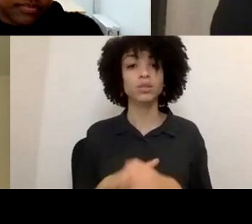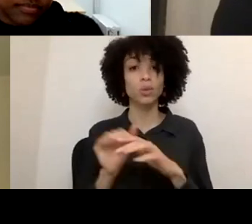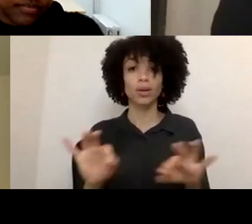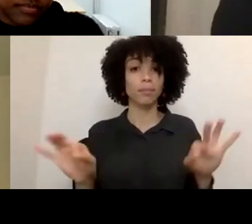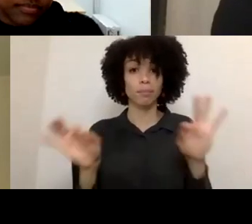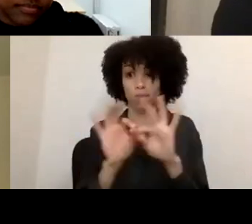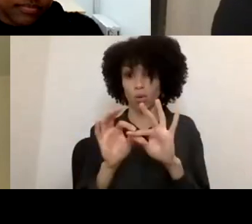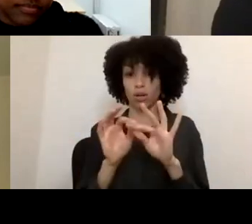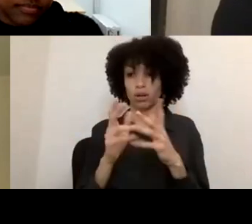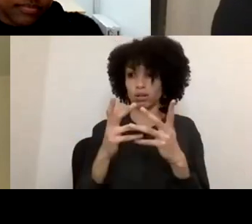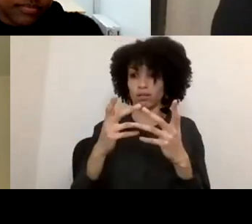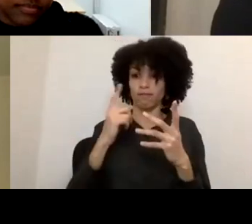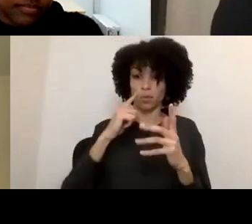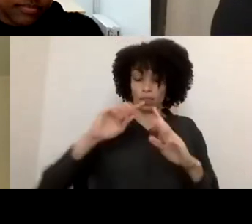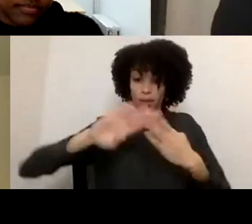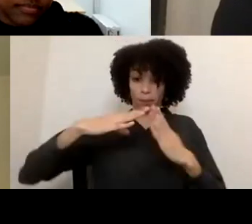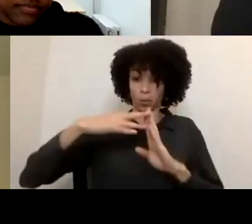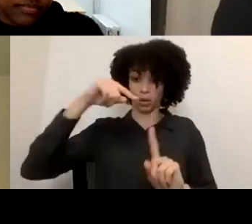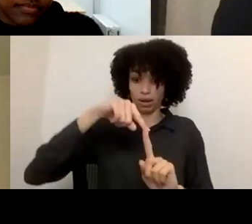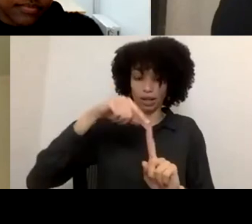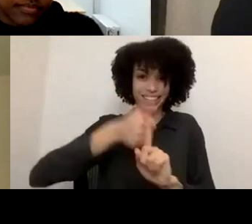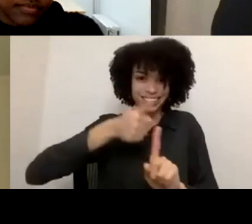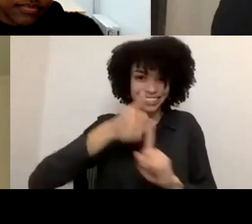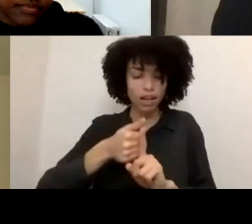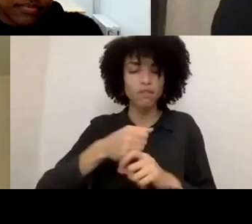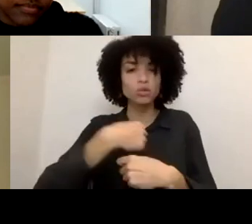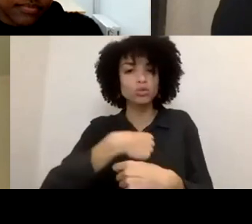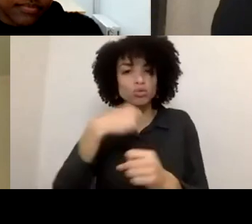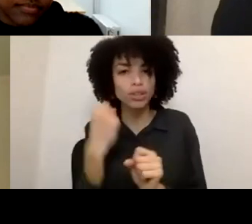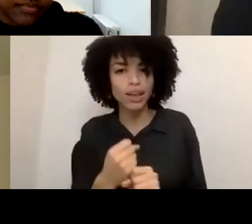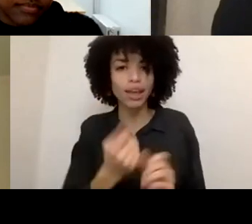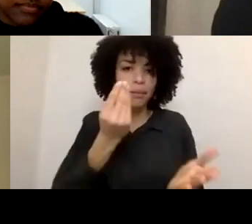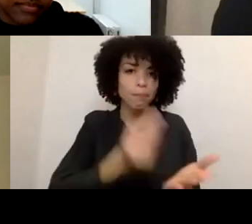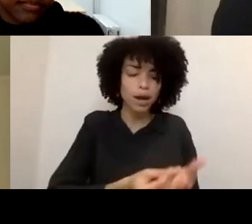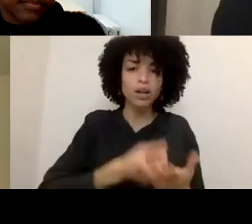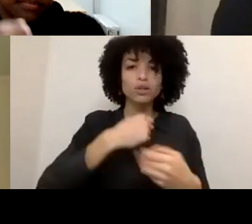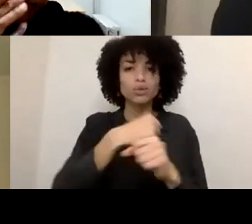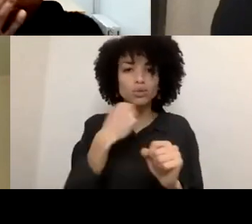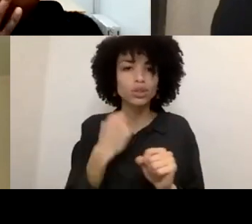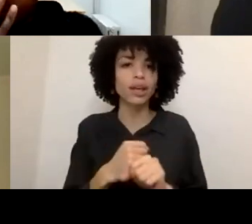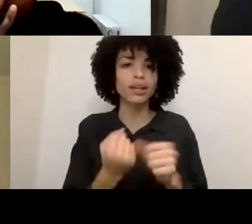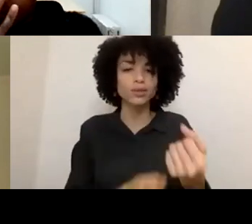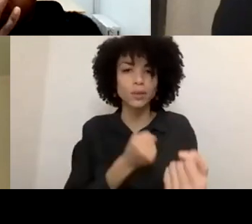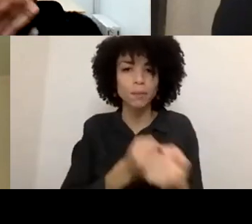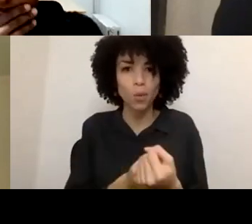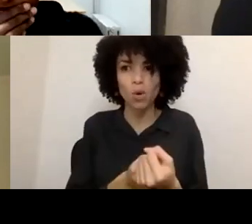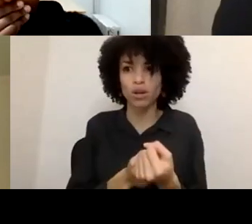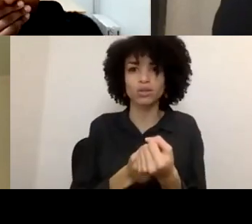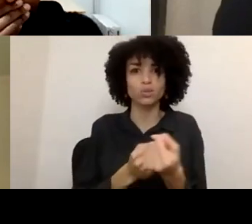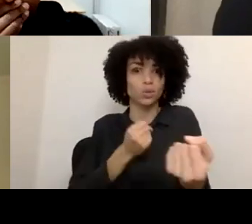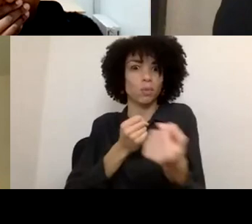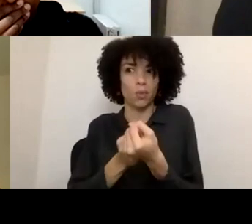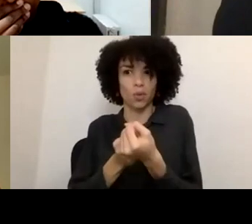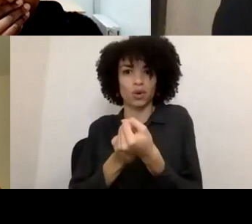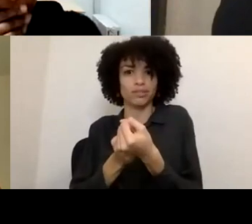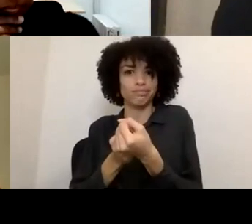foundations, the community itself sort of, taking care of its own. That's a limited, I think, solution, but it's one way